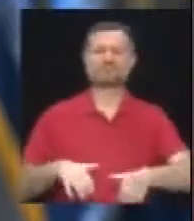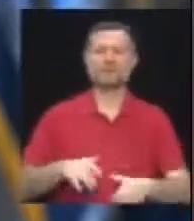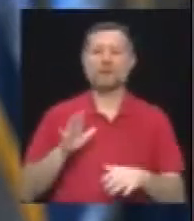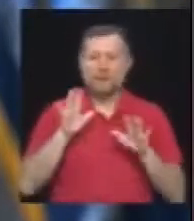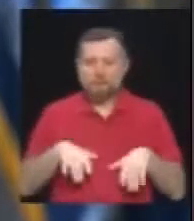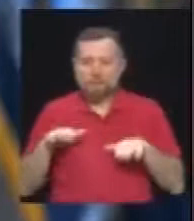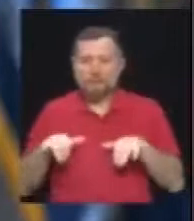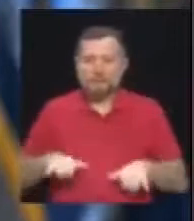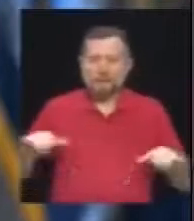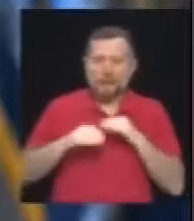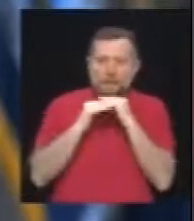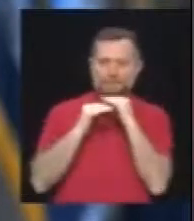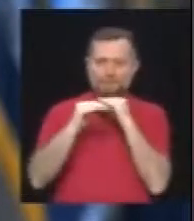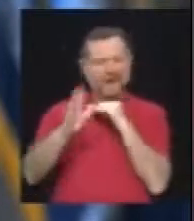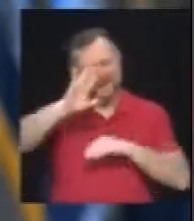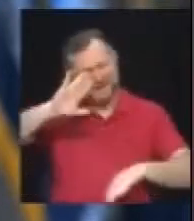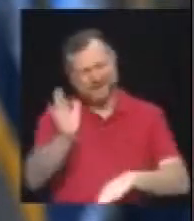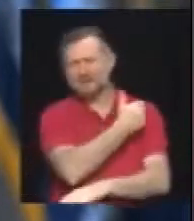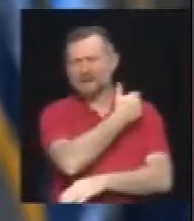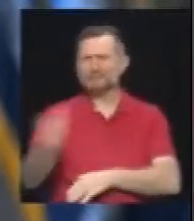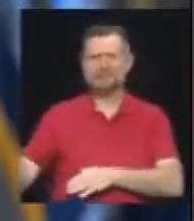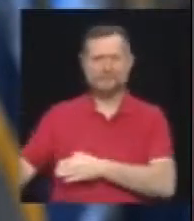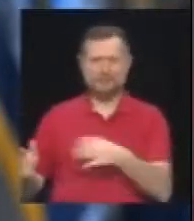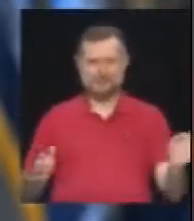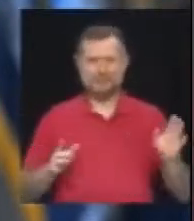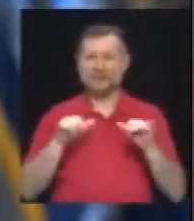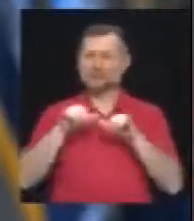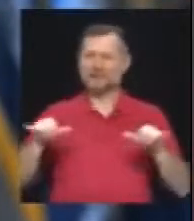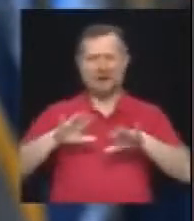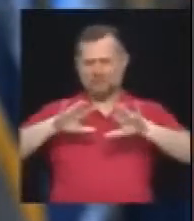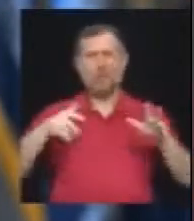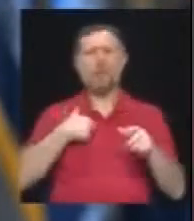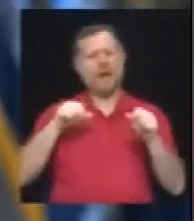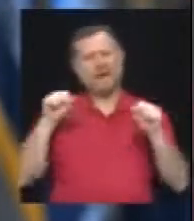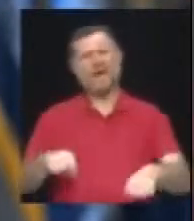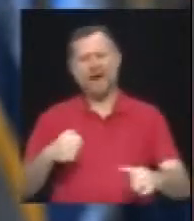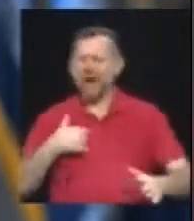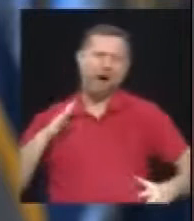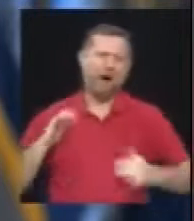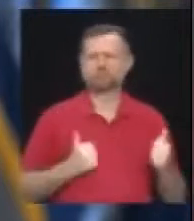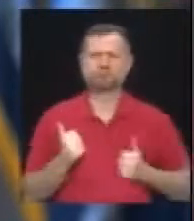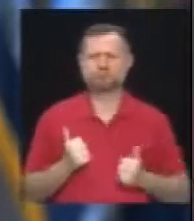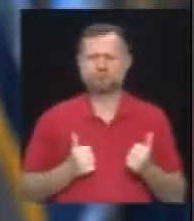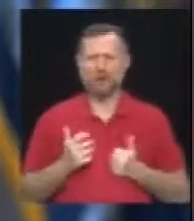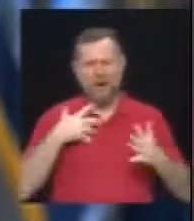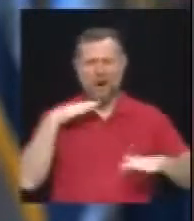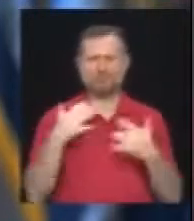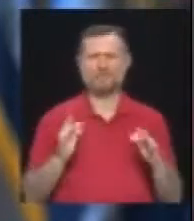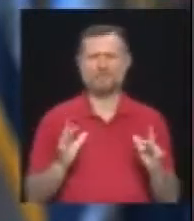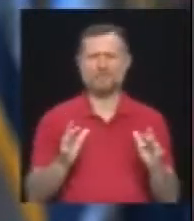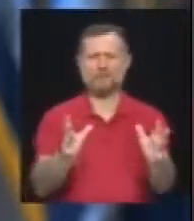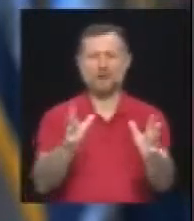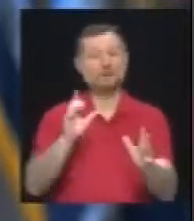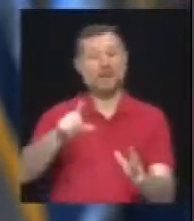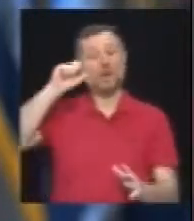quo, that took on the bureaucracy, that still exists. And we must demand that government continue to